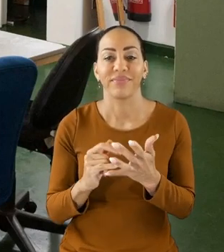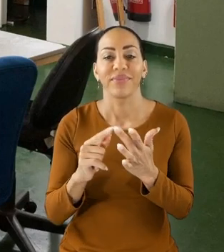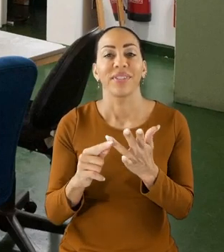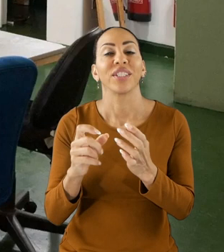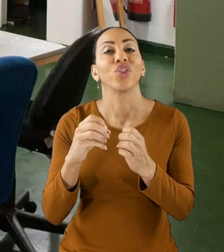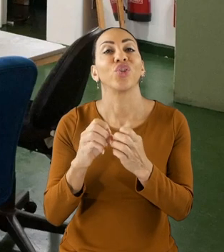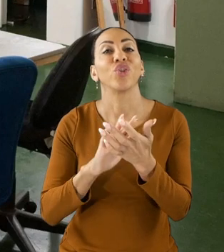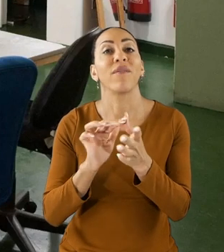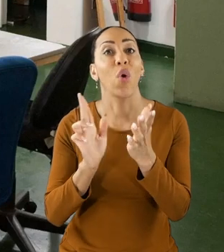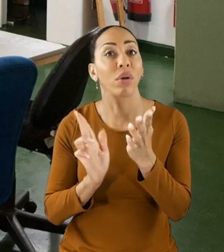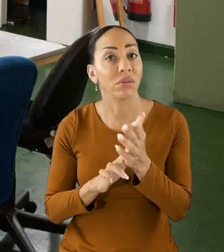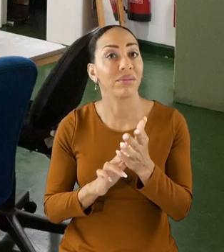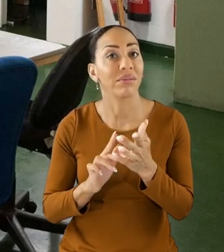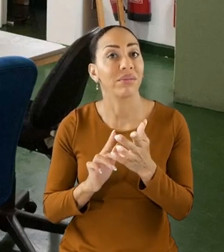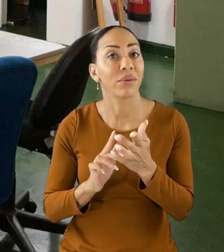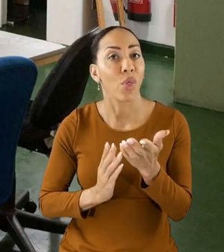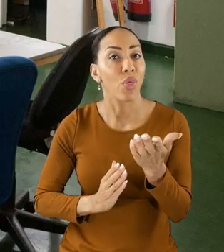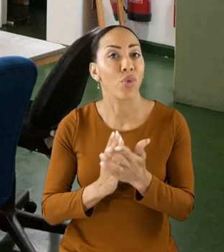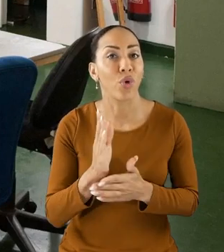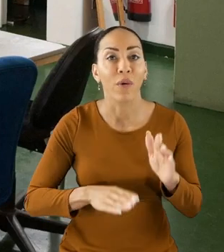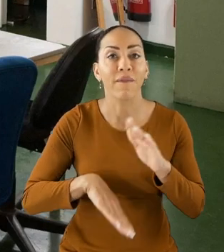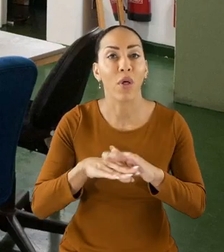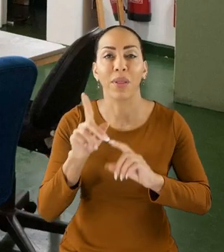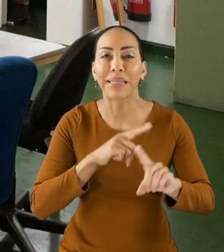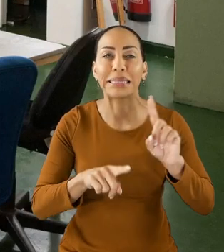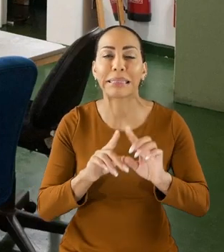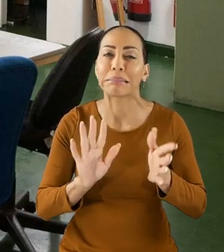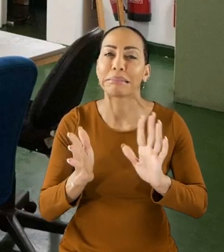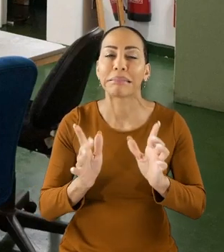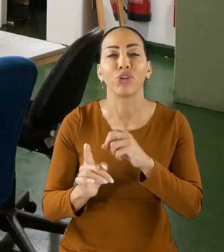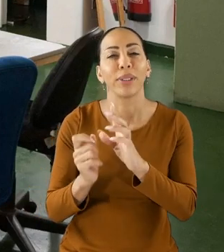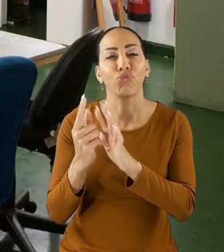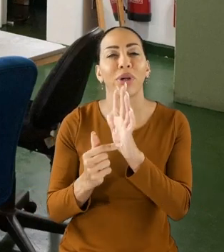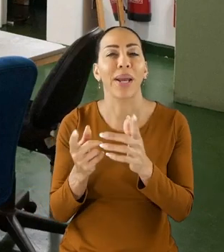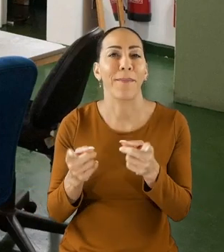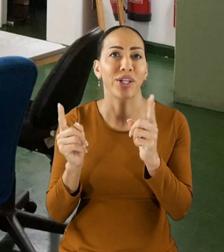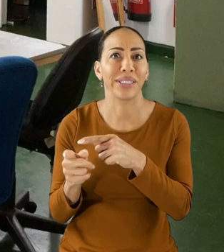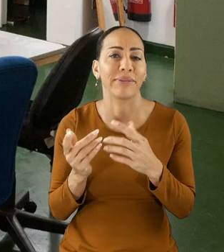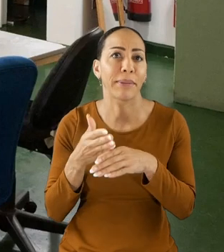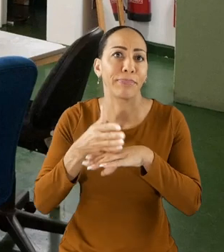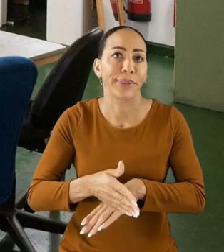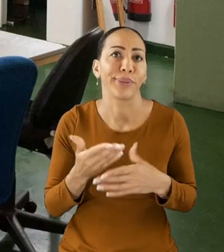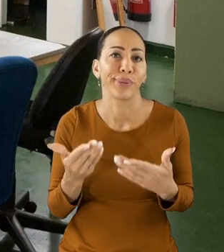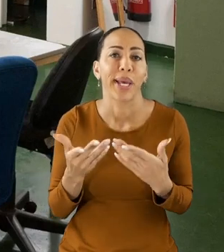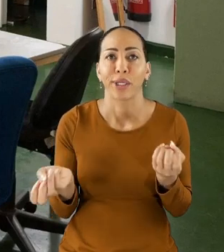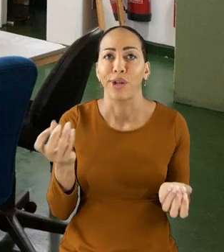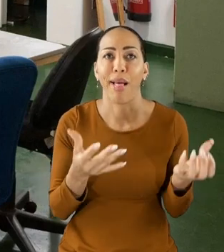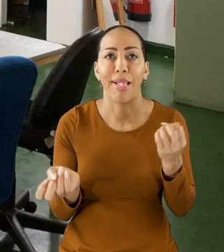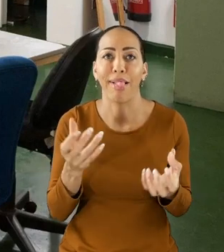I'm not sure Siobhan will stay with us for the whole meeting as our project manager. Managing a number of projects, yes, as